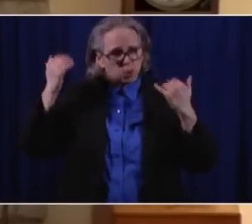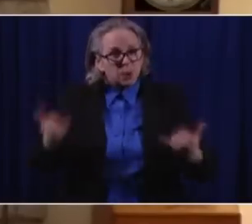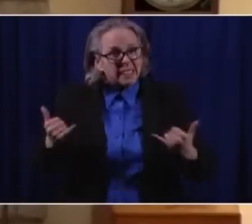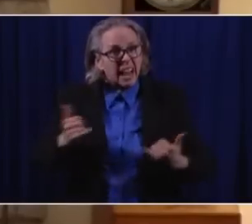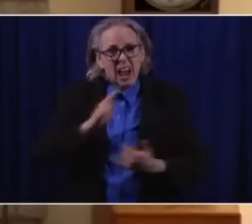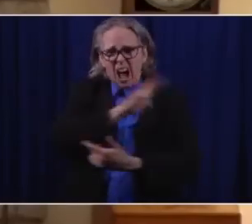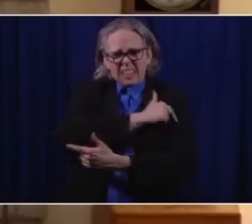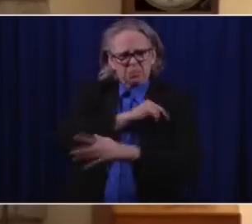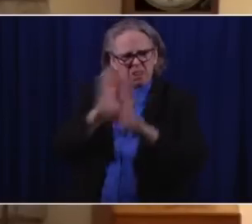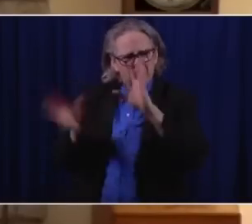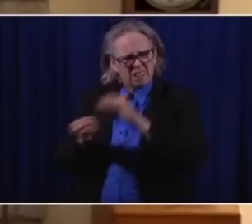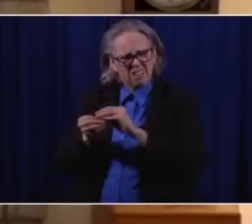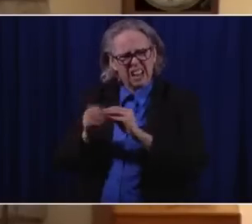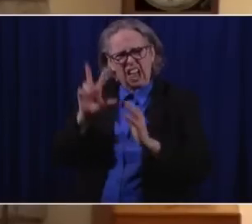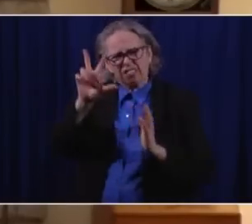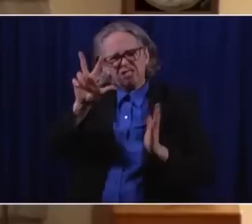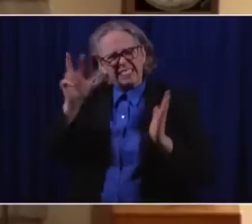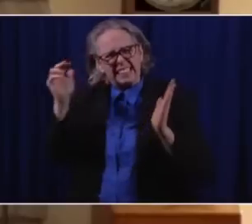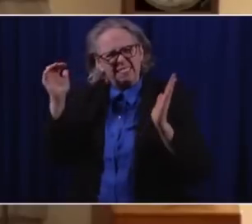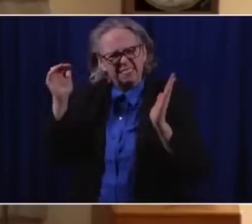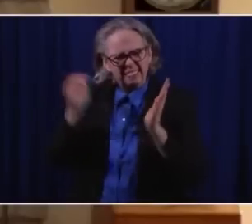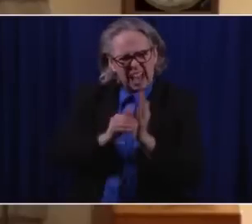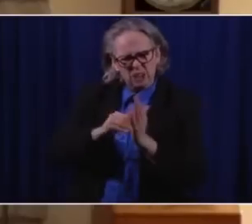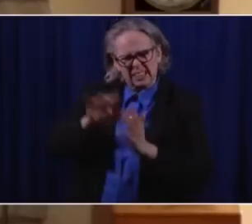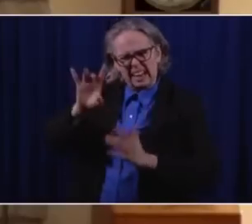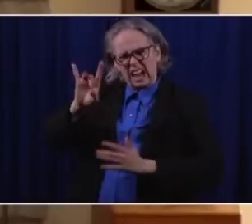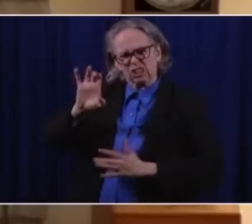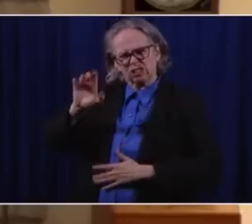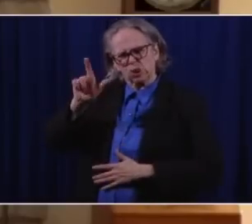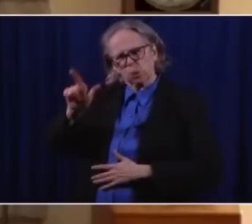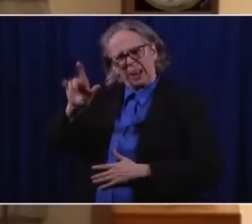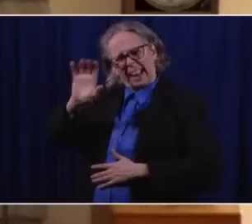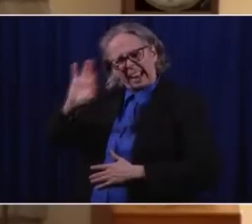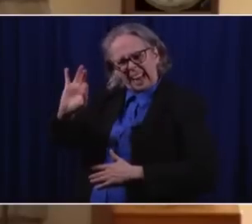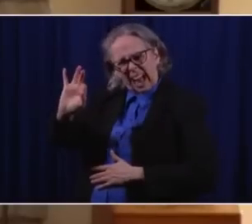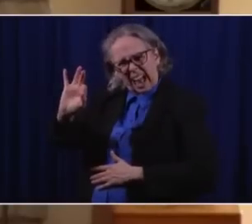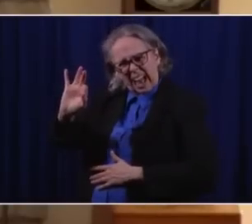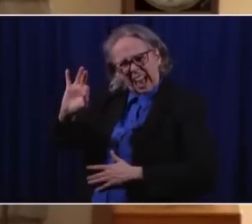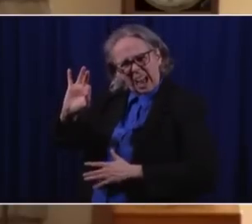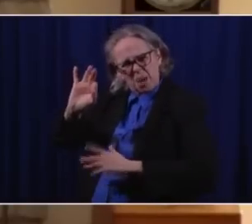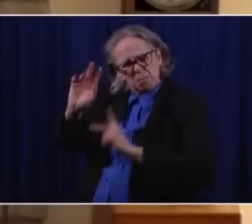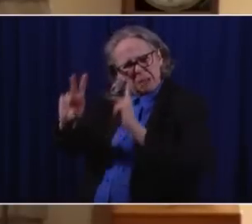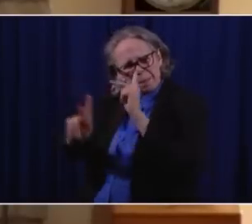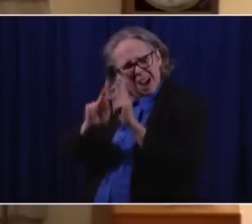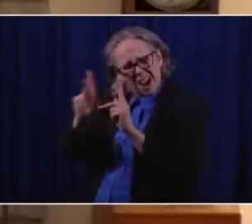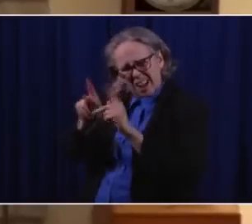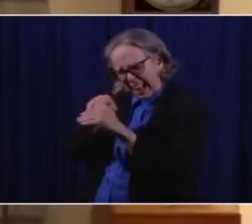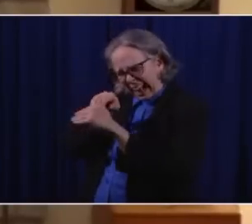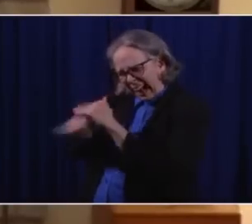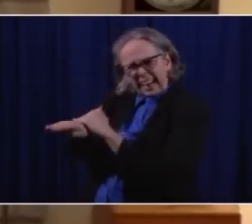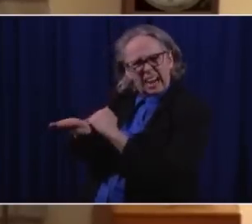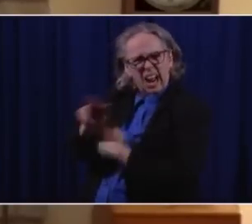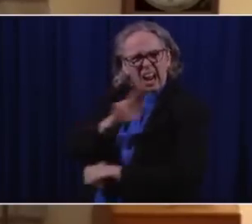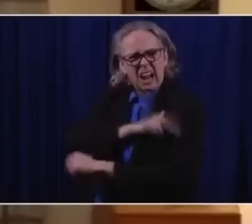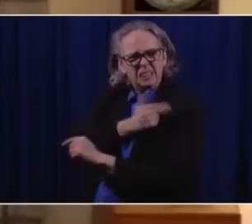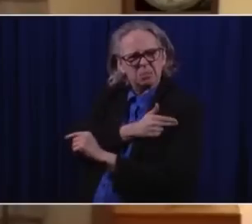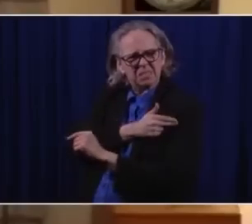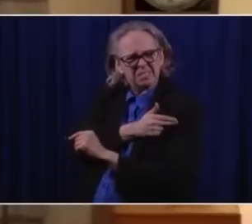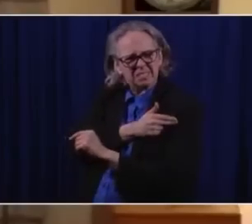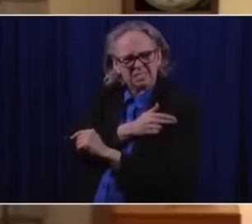at 3,829 patients who are in hospitals today, COVID patients who are